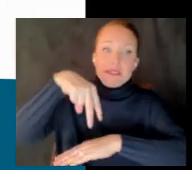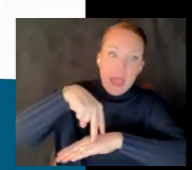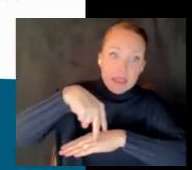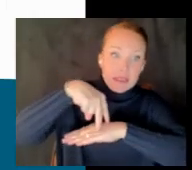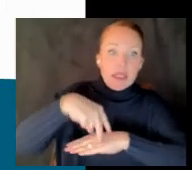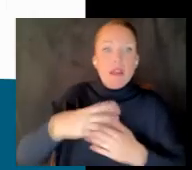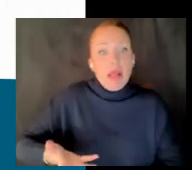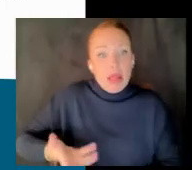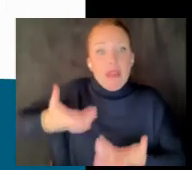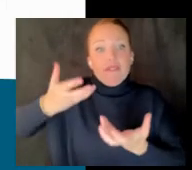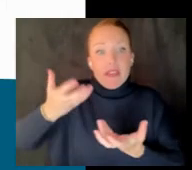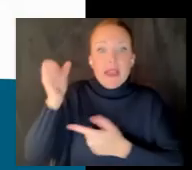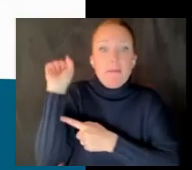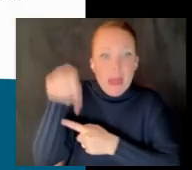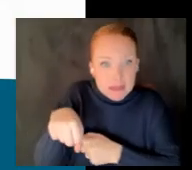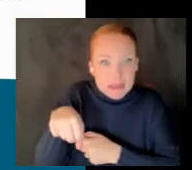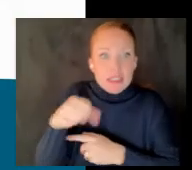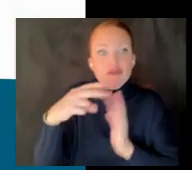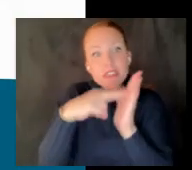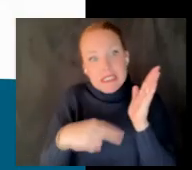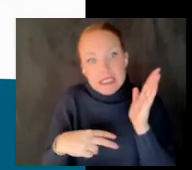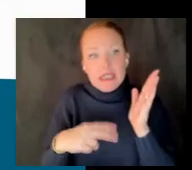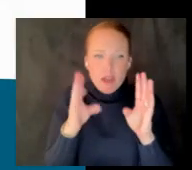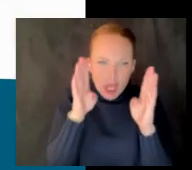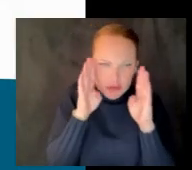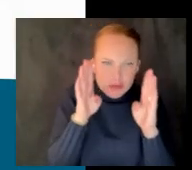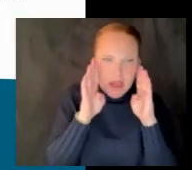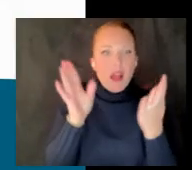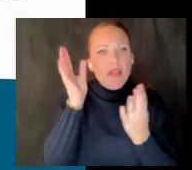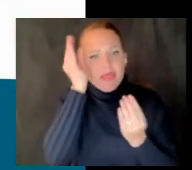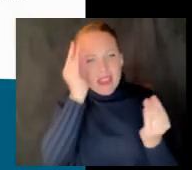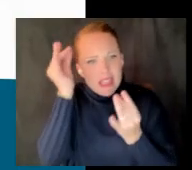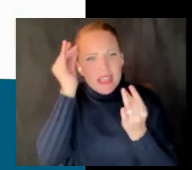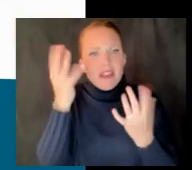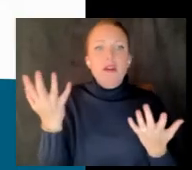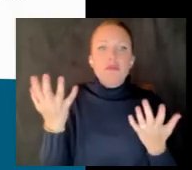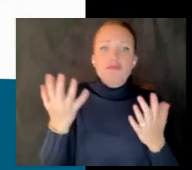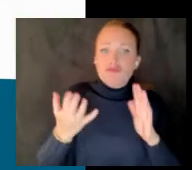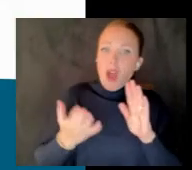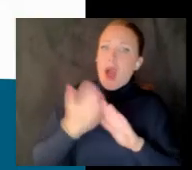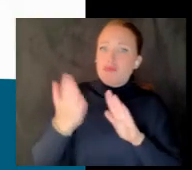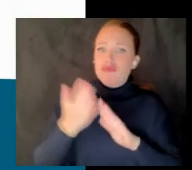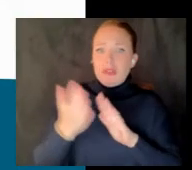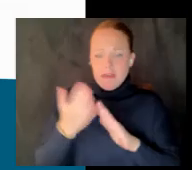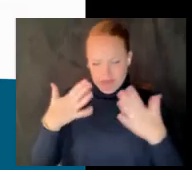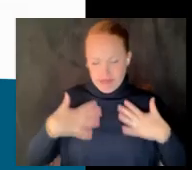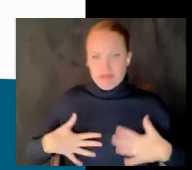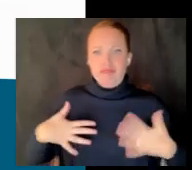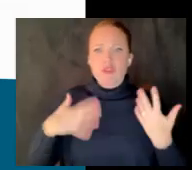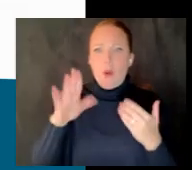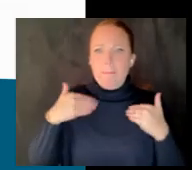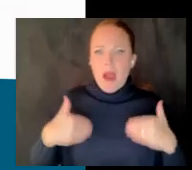standing, lifting, bending, reading, concentrating, thinking, operation of a